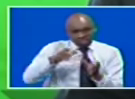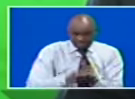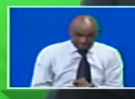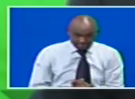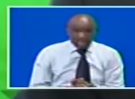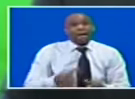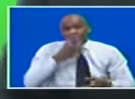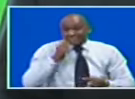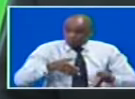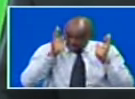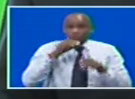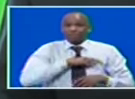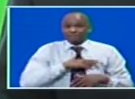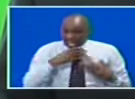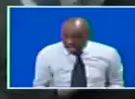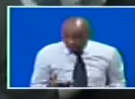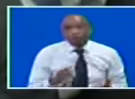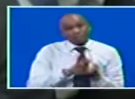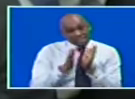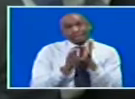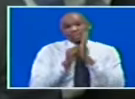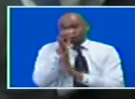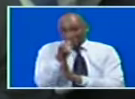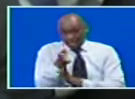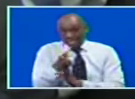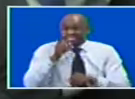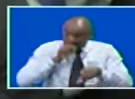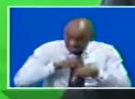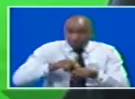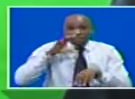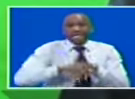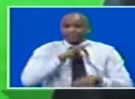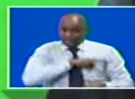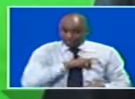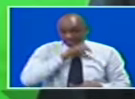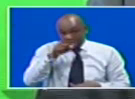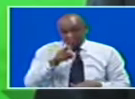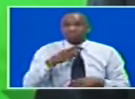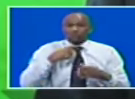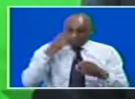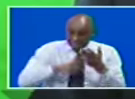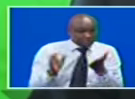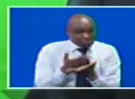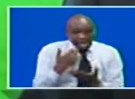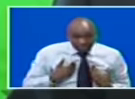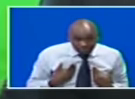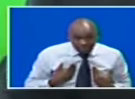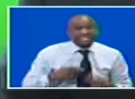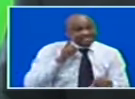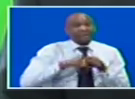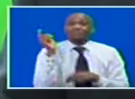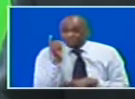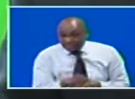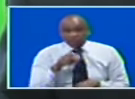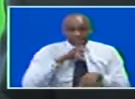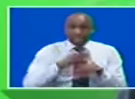benefit from M Akiba is to hold it to maturity. That way you get the benefit of a tax-exempt revenue stream, and at the end of that you actually